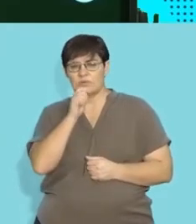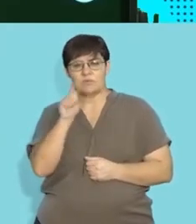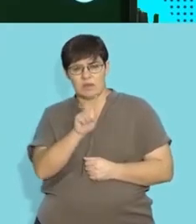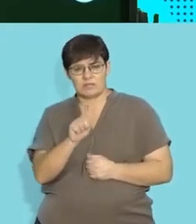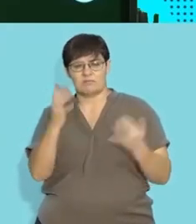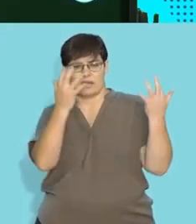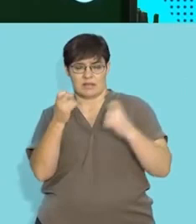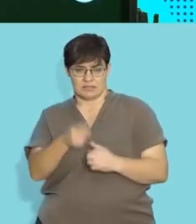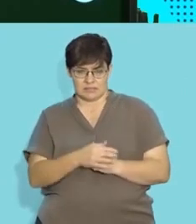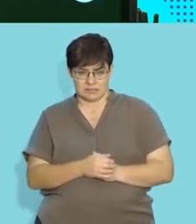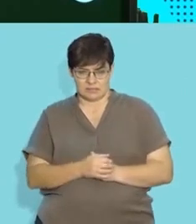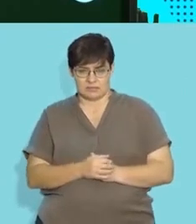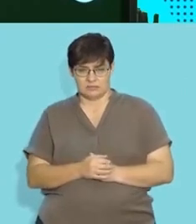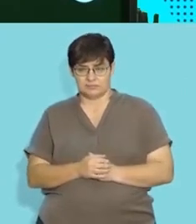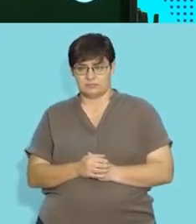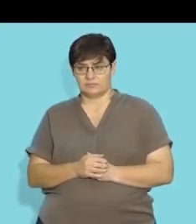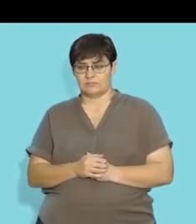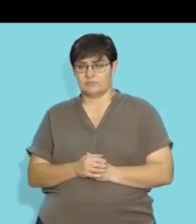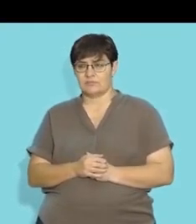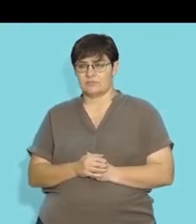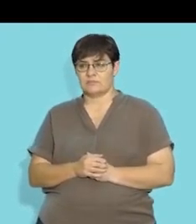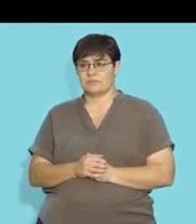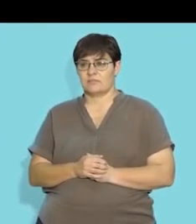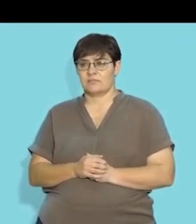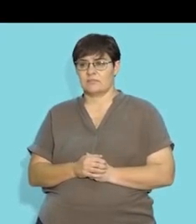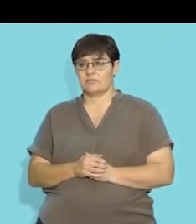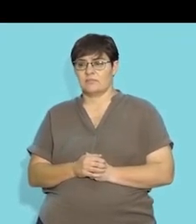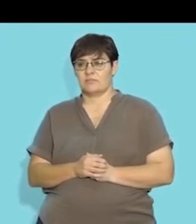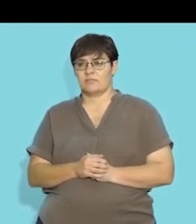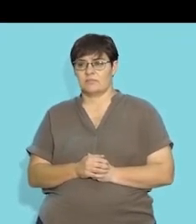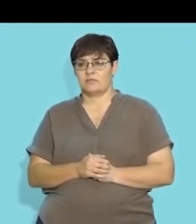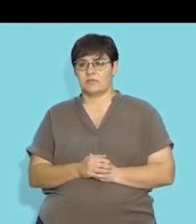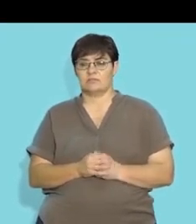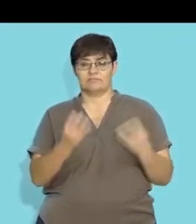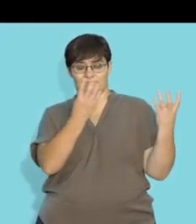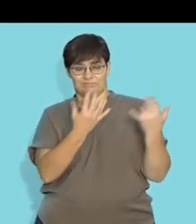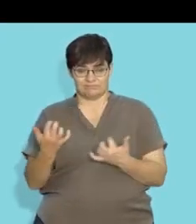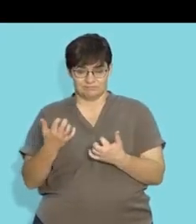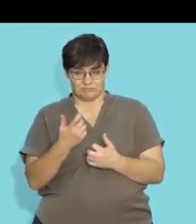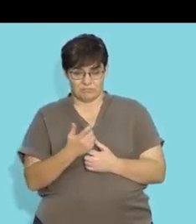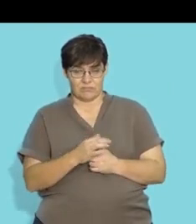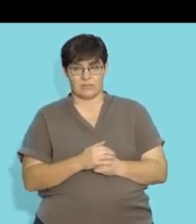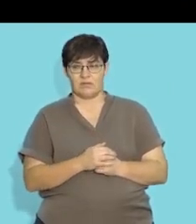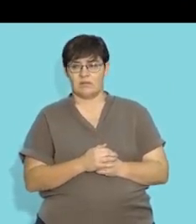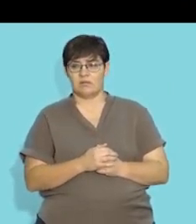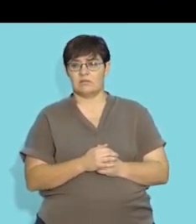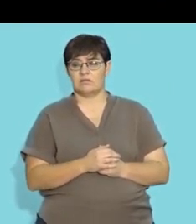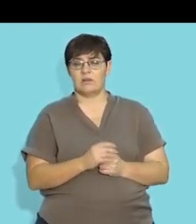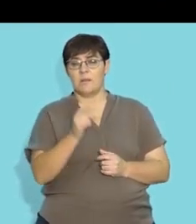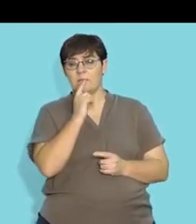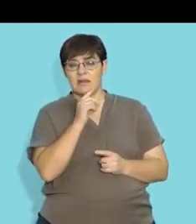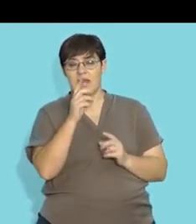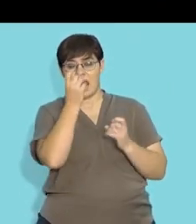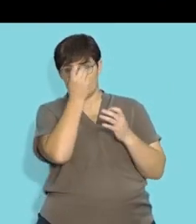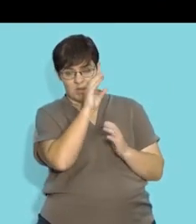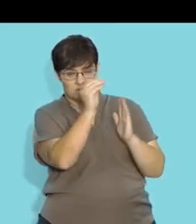my calculator. Let's see, using my calculator. So to calculate the correlation coefficient, I have to put the